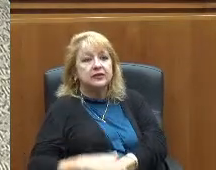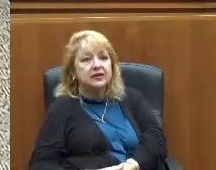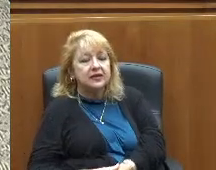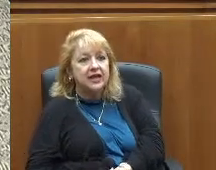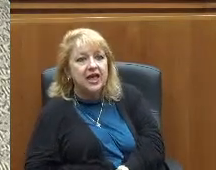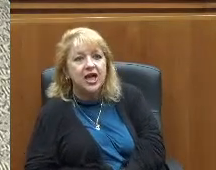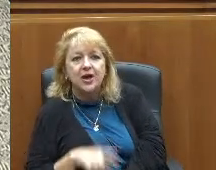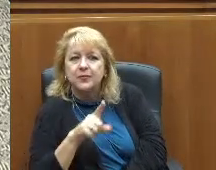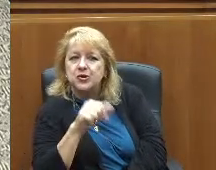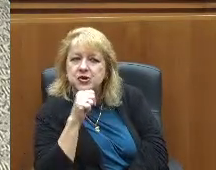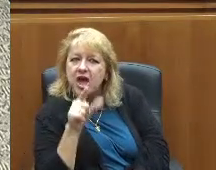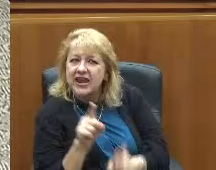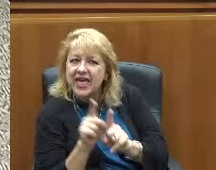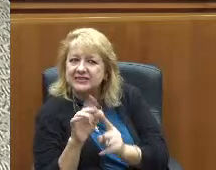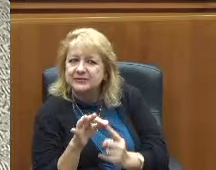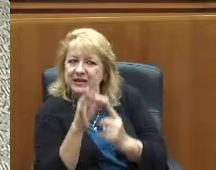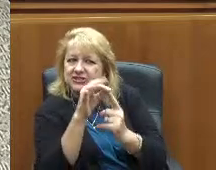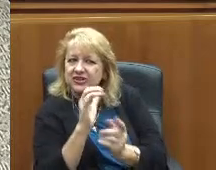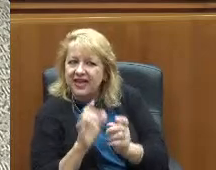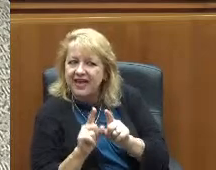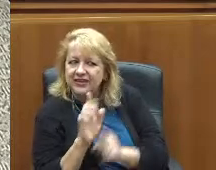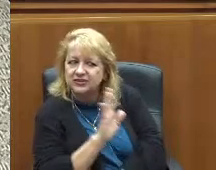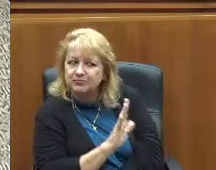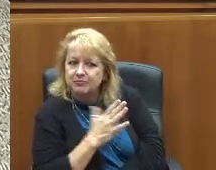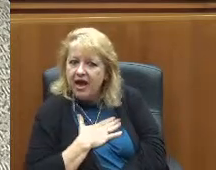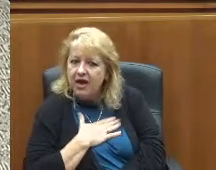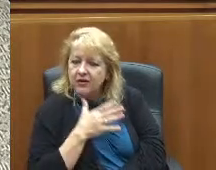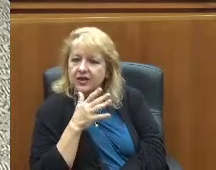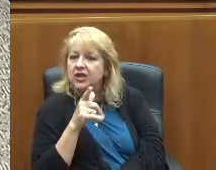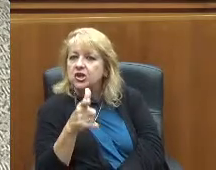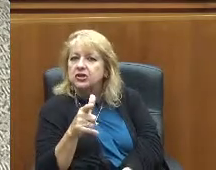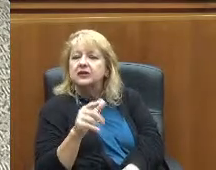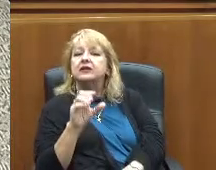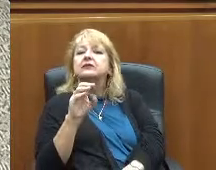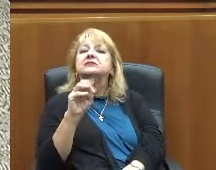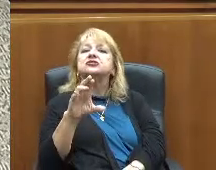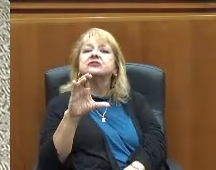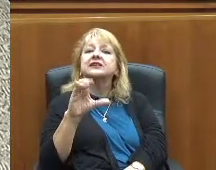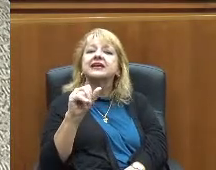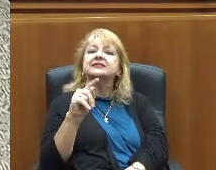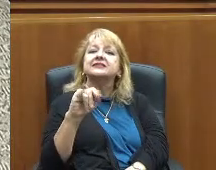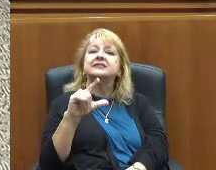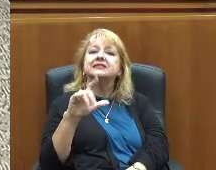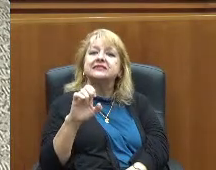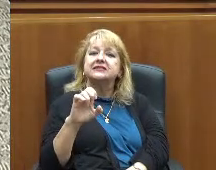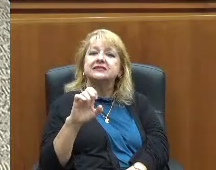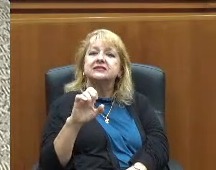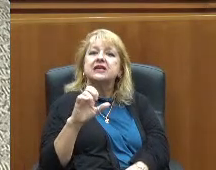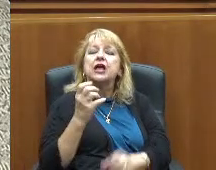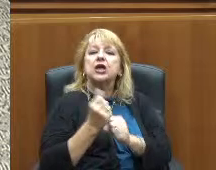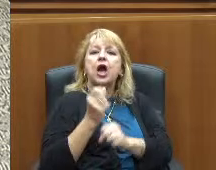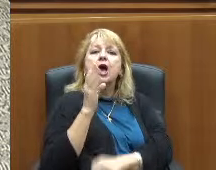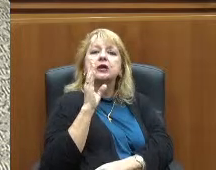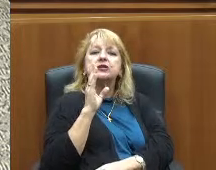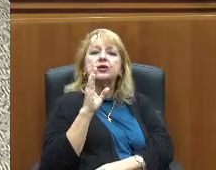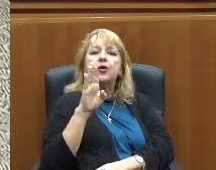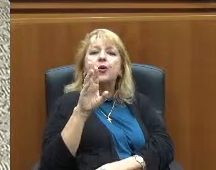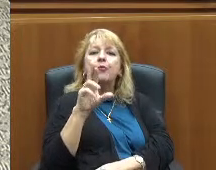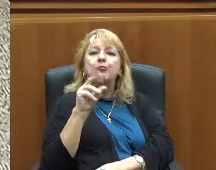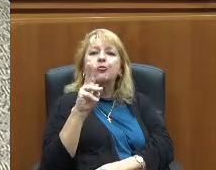special as my wife. Not as special as your wife, no sir. Maybe let's make a note here that Mr. Kent still got some major brownie points today.